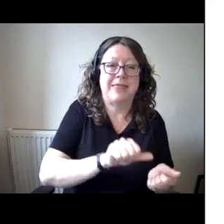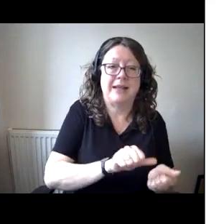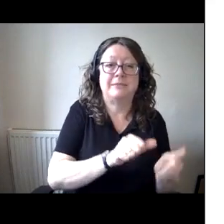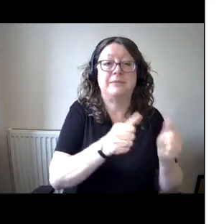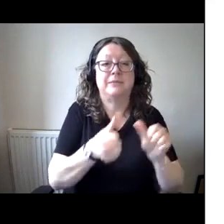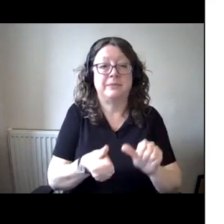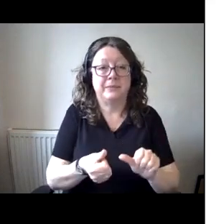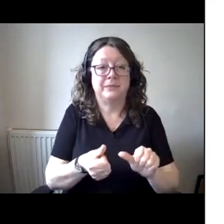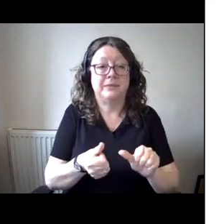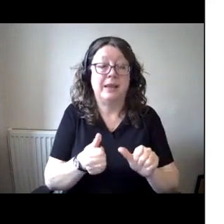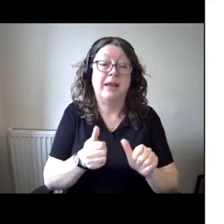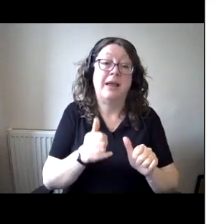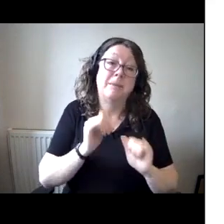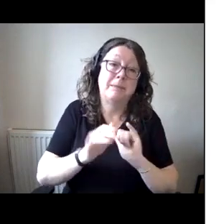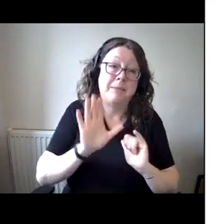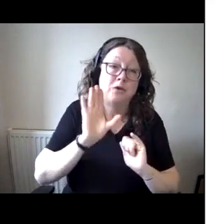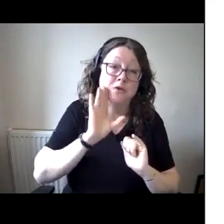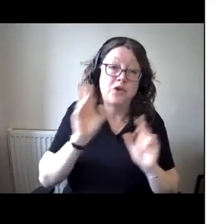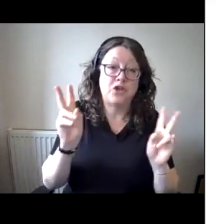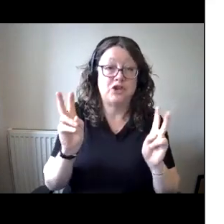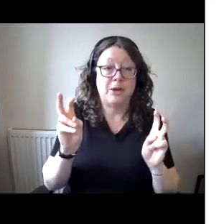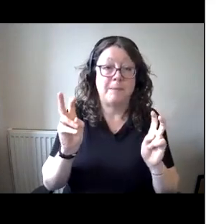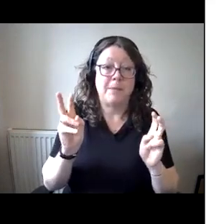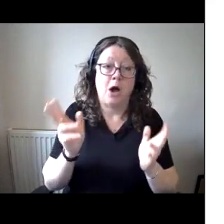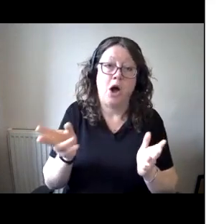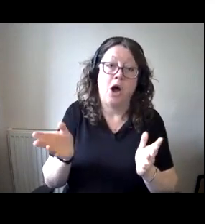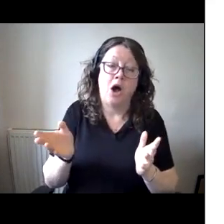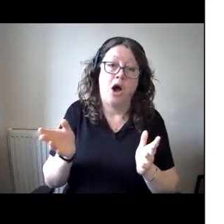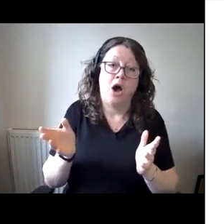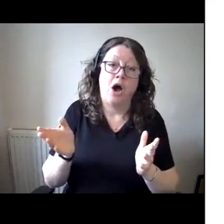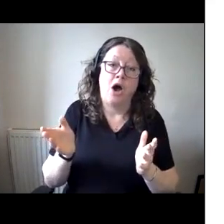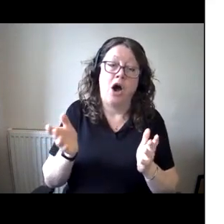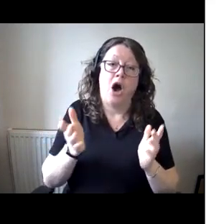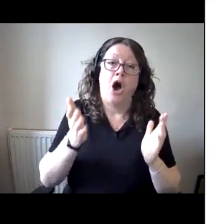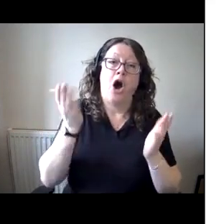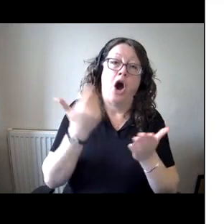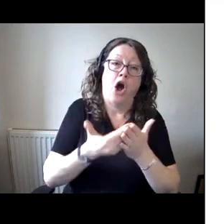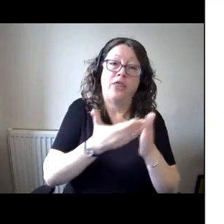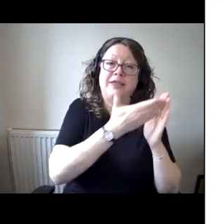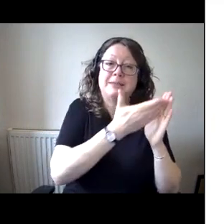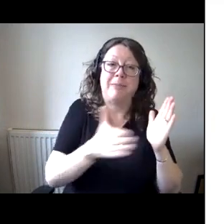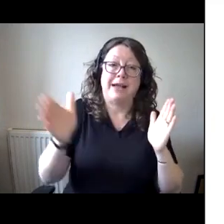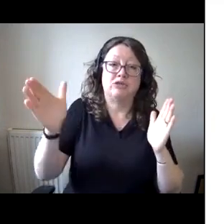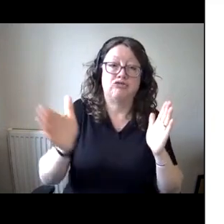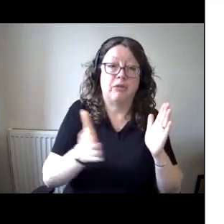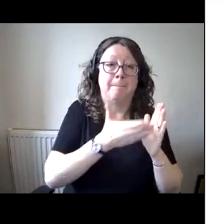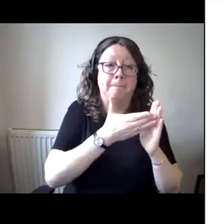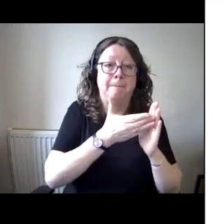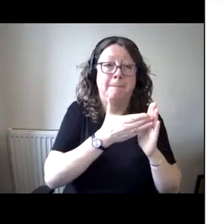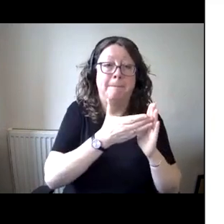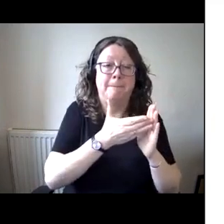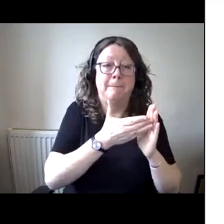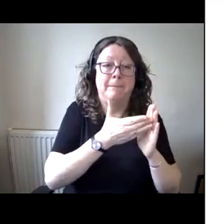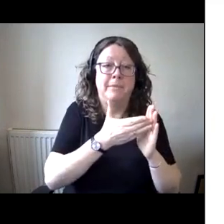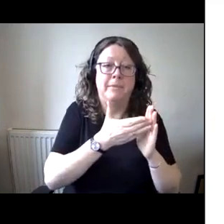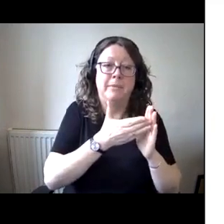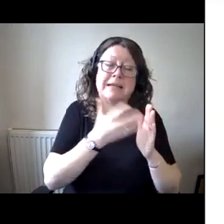used language in the past, something like on the spectrum, and I know for some people that is still a very affirming thing to